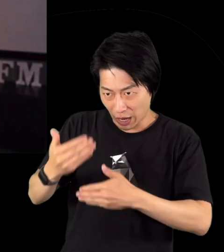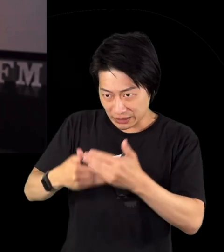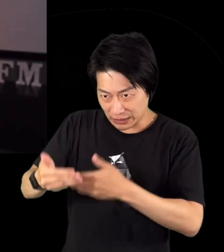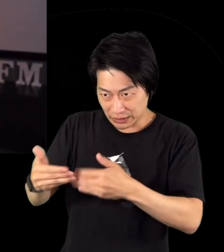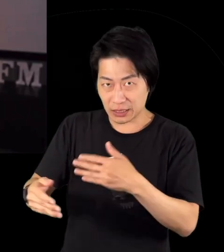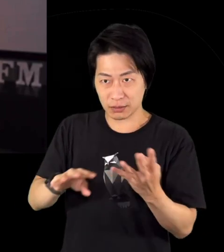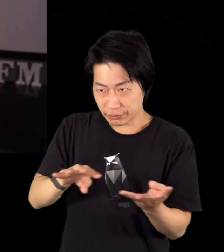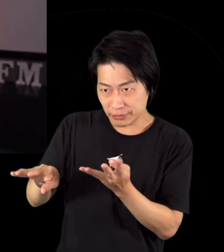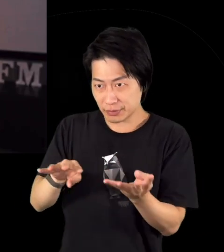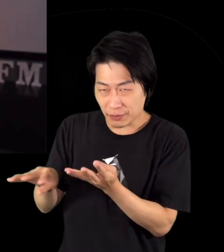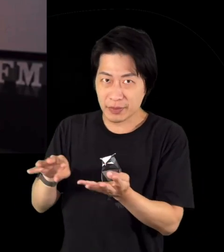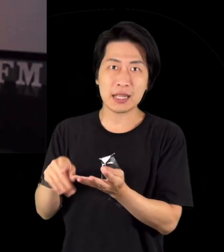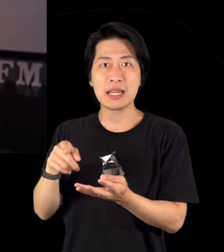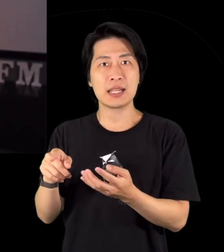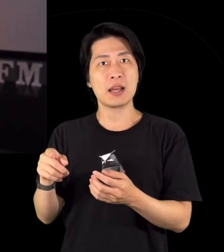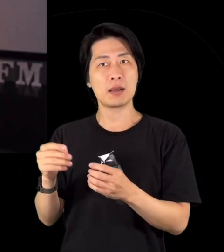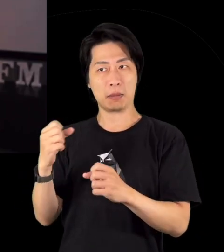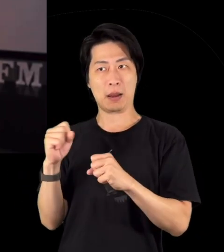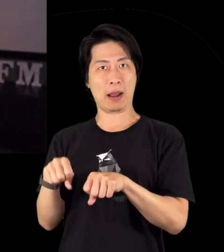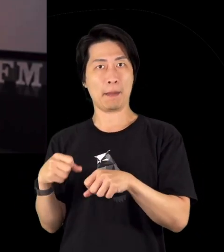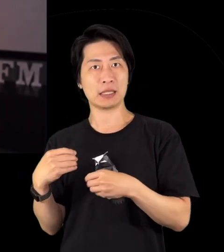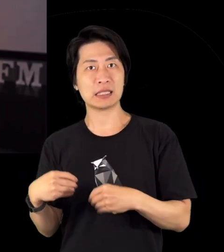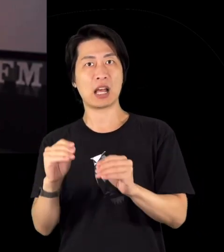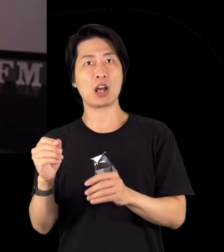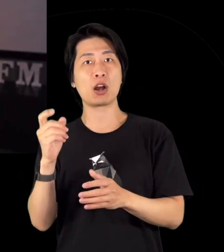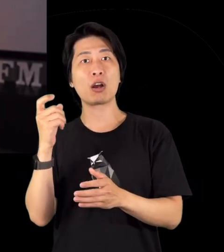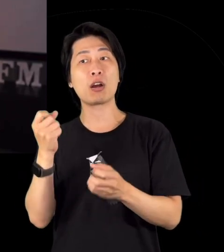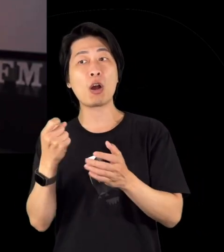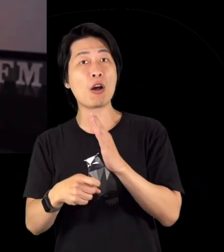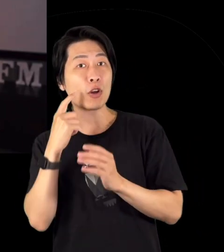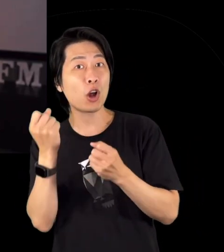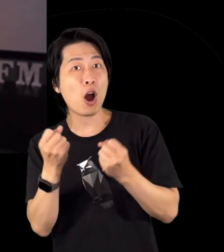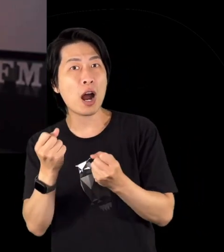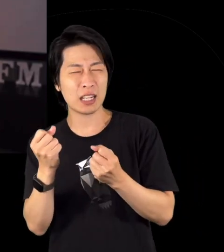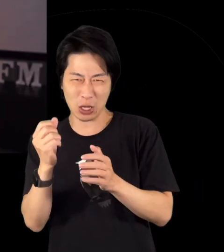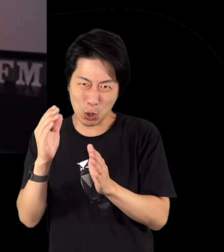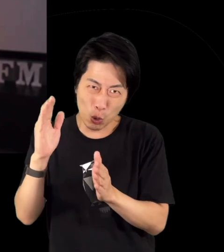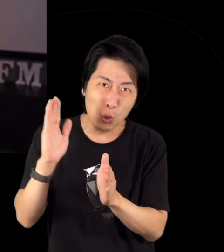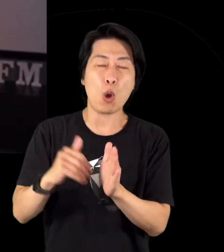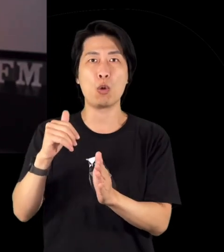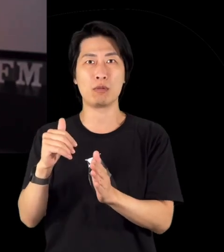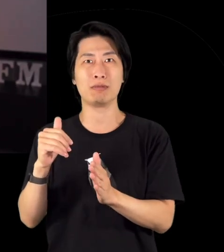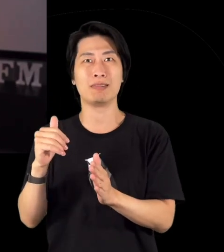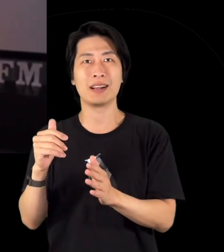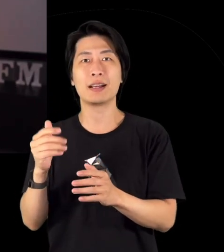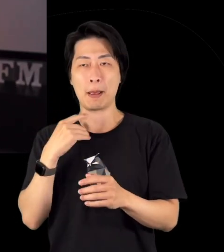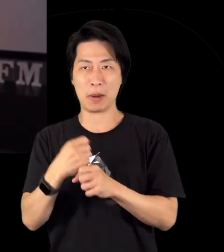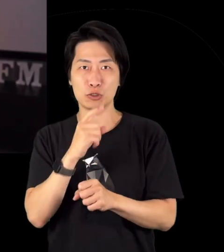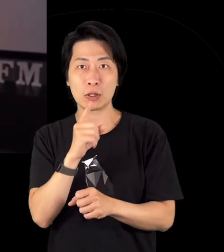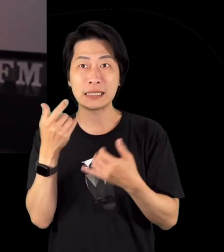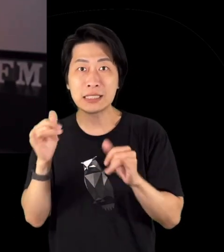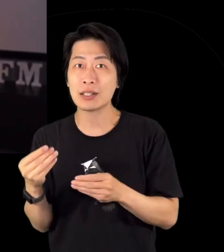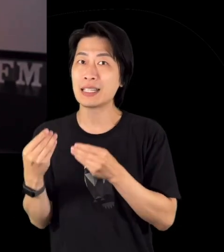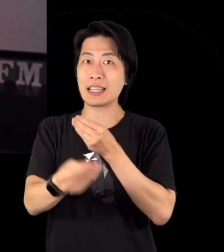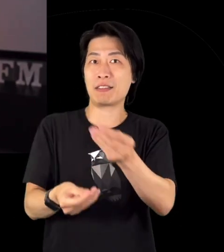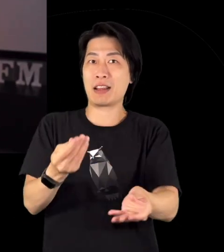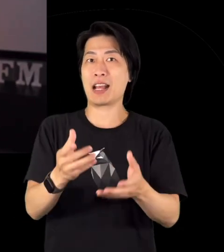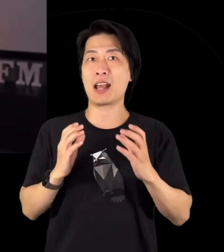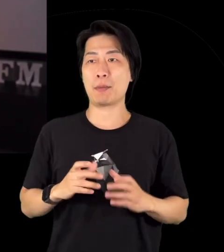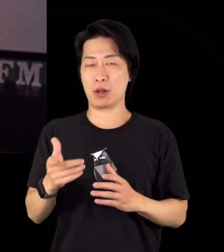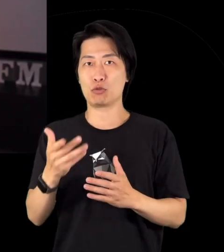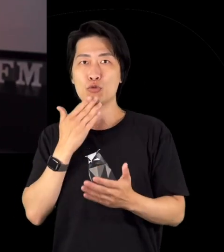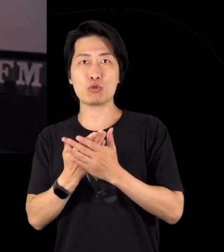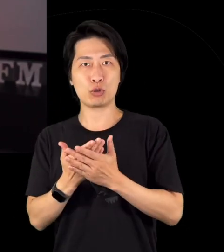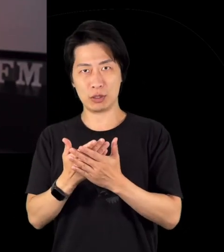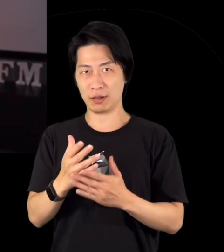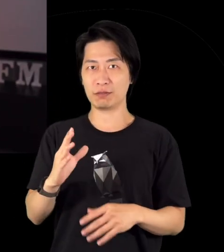car making process made it so that they could sell a car for as little as possible while ensuring that they were giving the customer a lot of features for